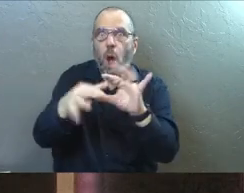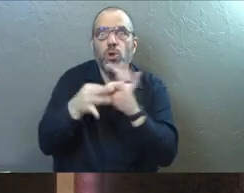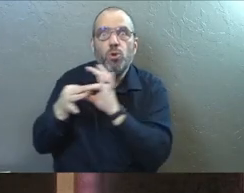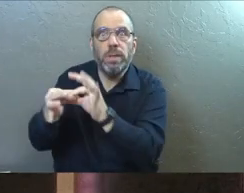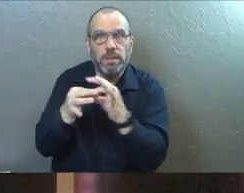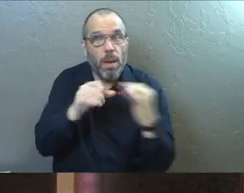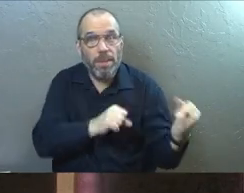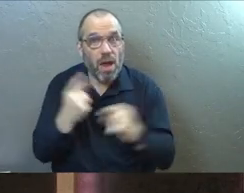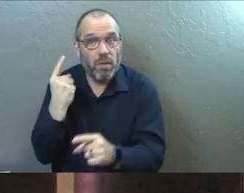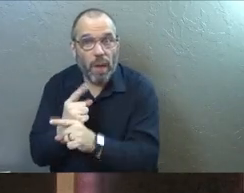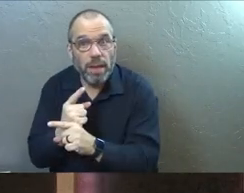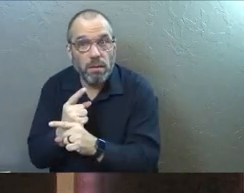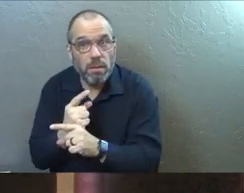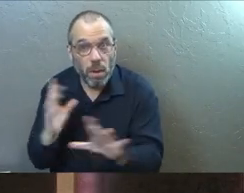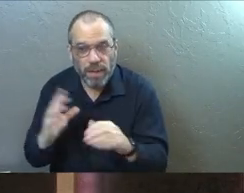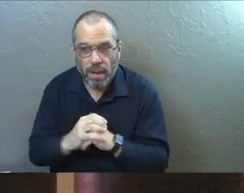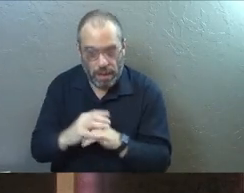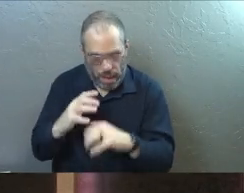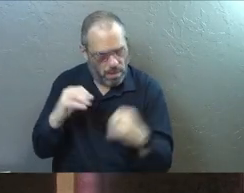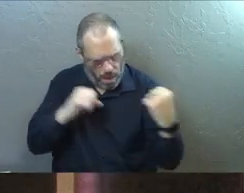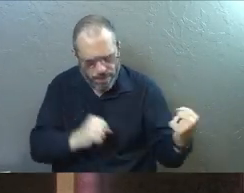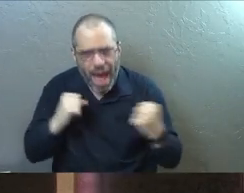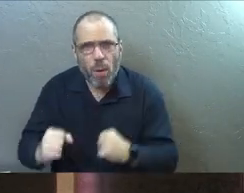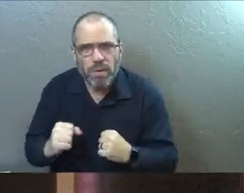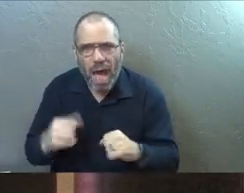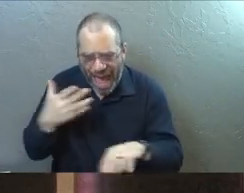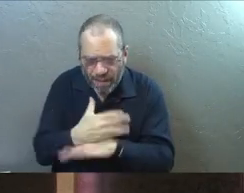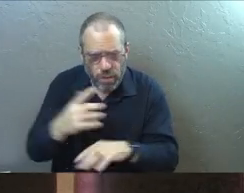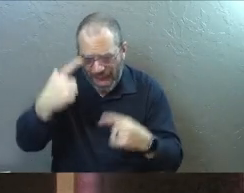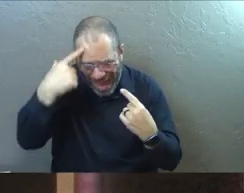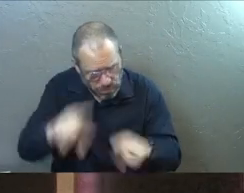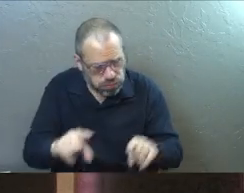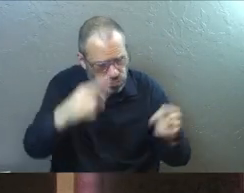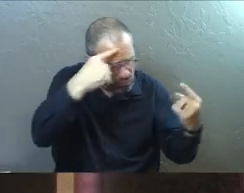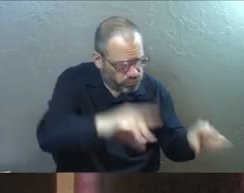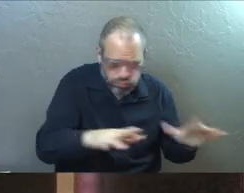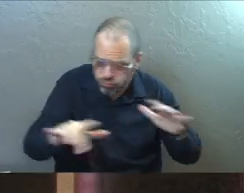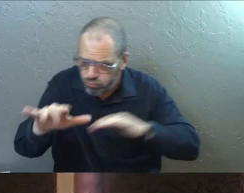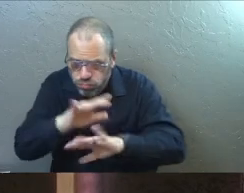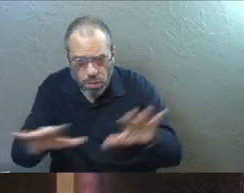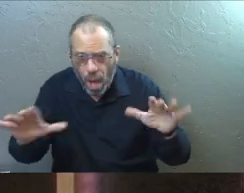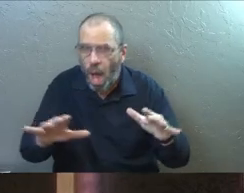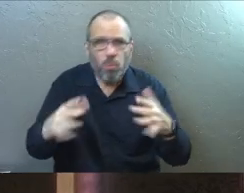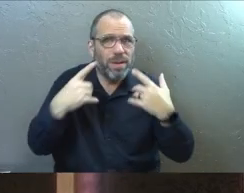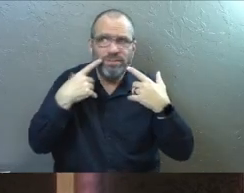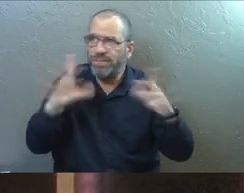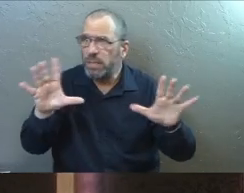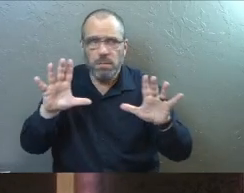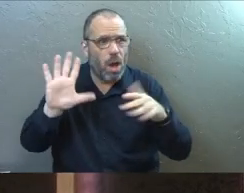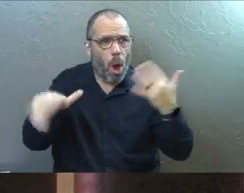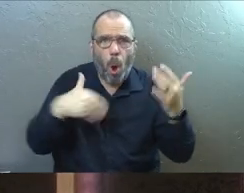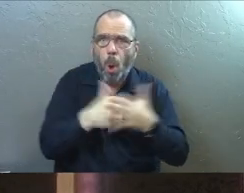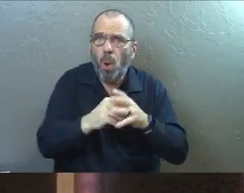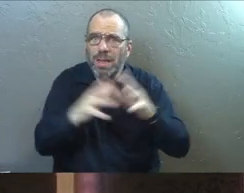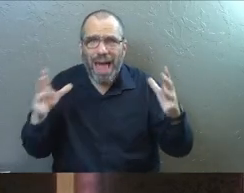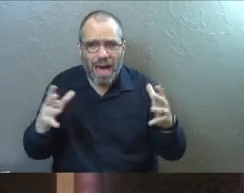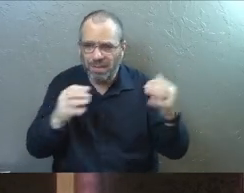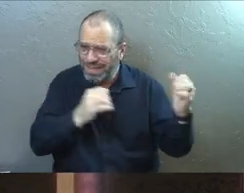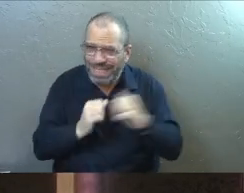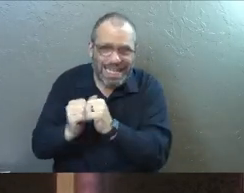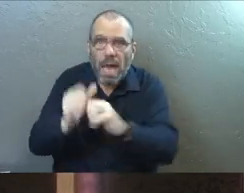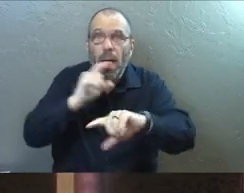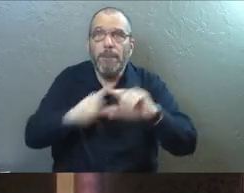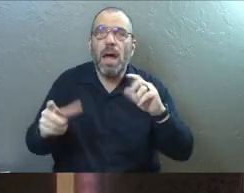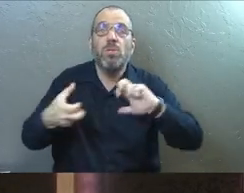is a powerful thing, yes? It's a powerful thing. Once we get our heads together about something, we can accomplish a whole lot